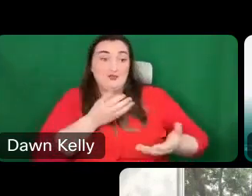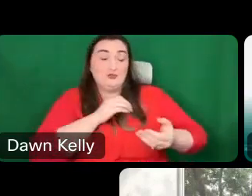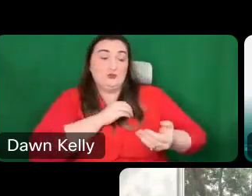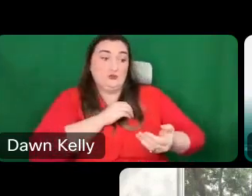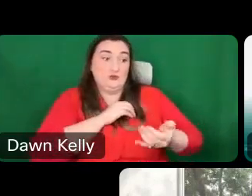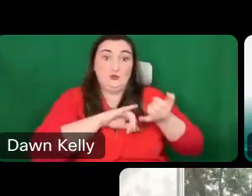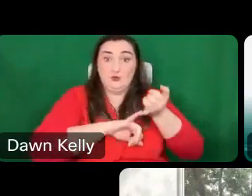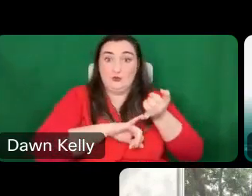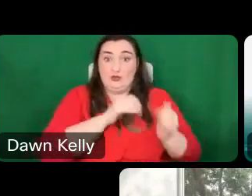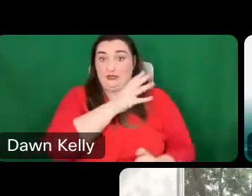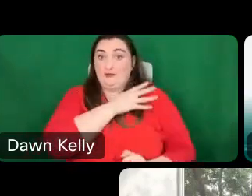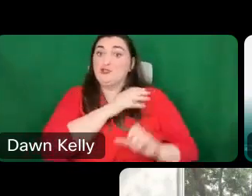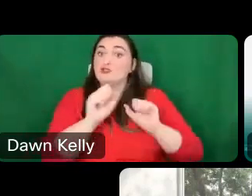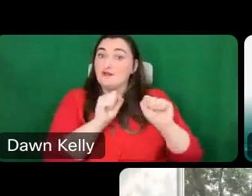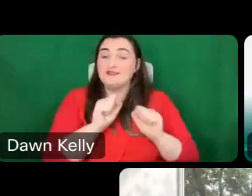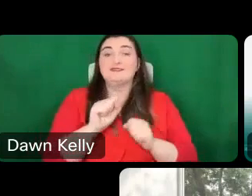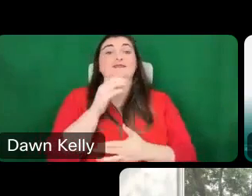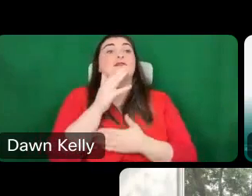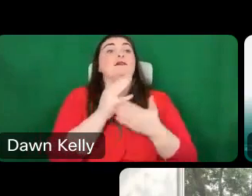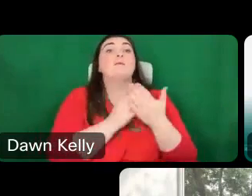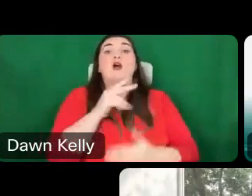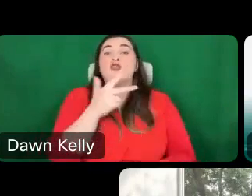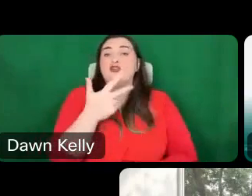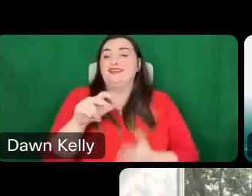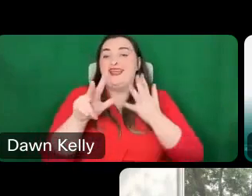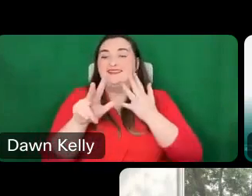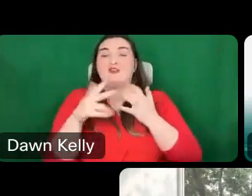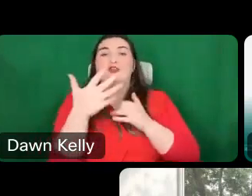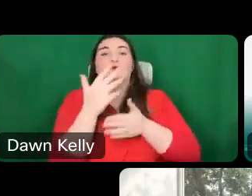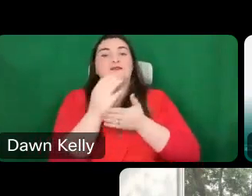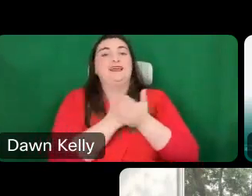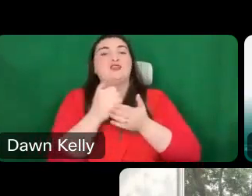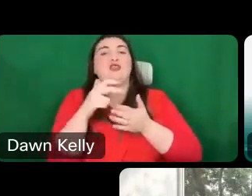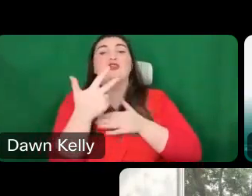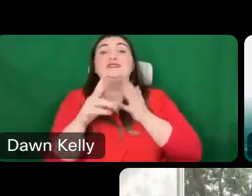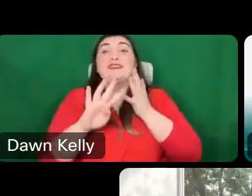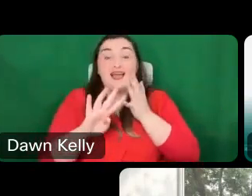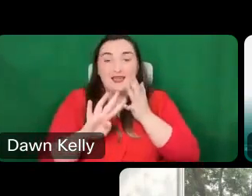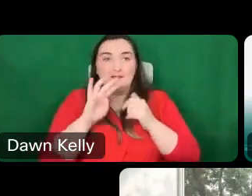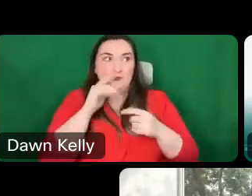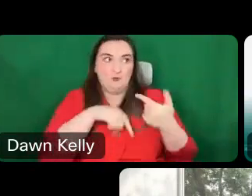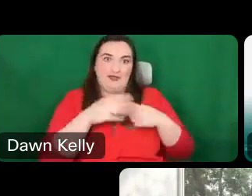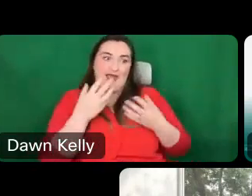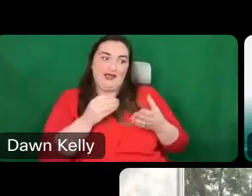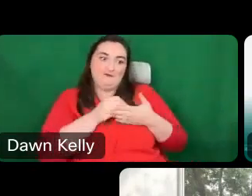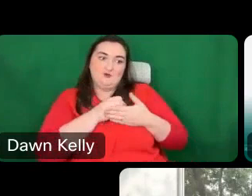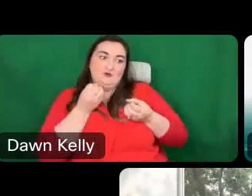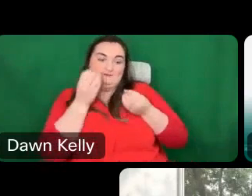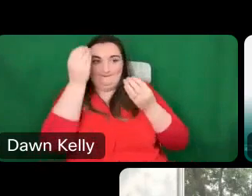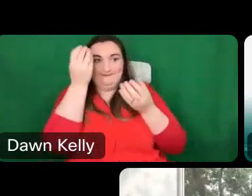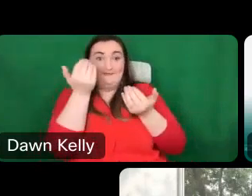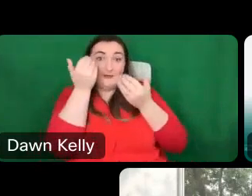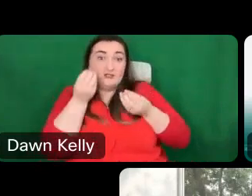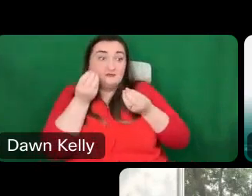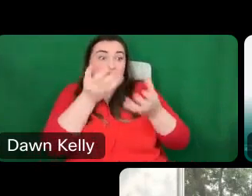know, commission services, Section 38, 39s, the requirement to inform the provider as well when there has